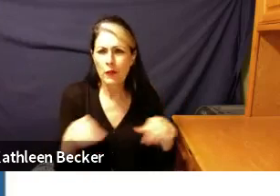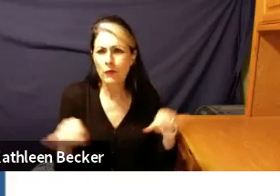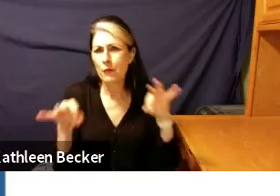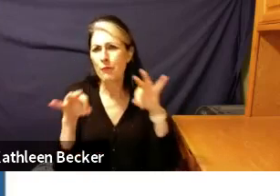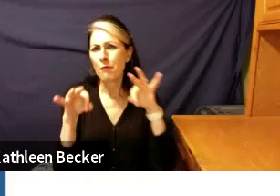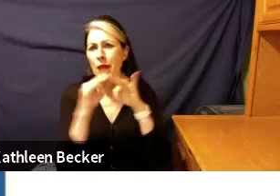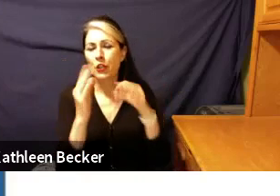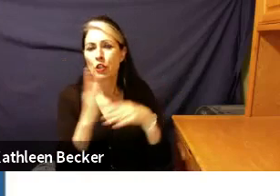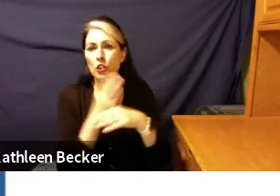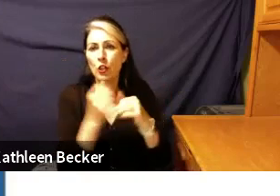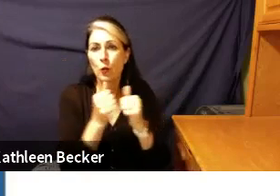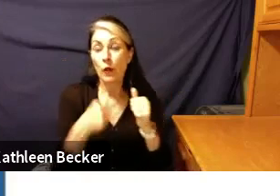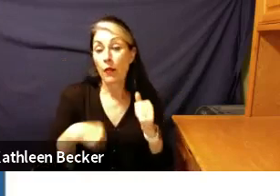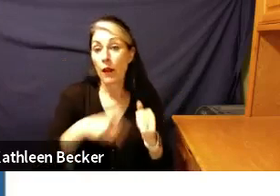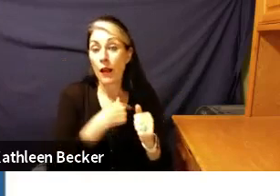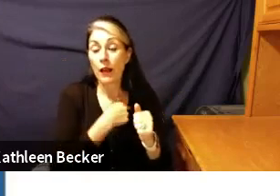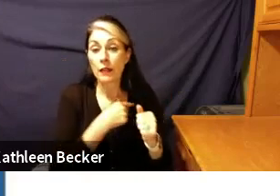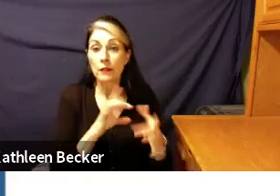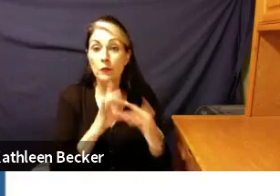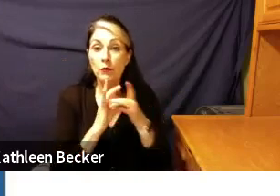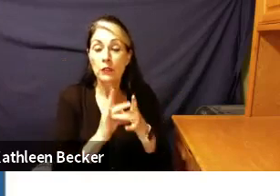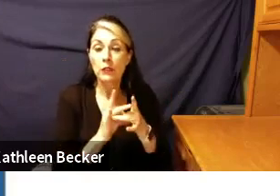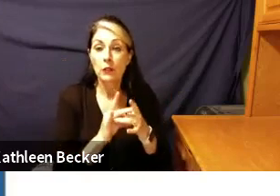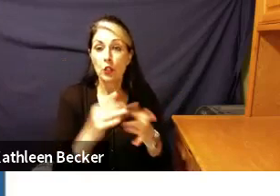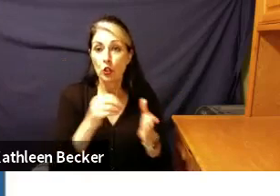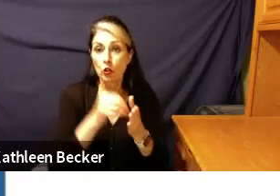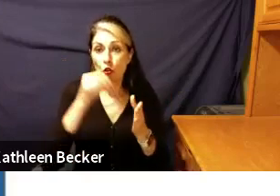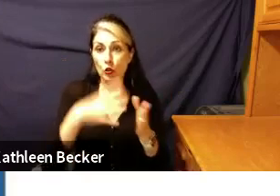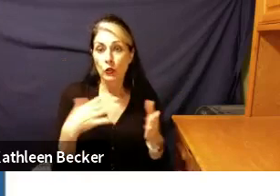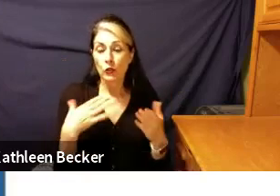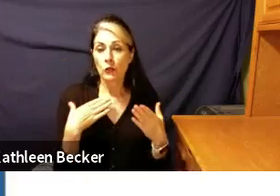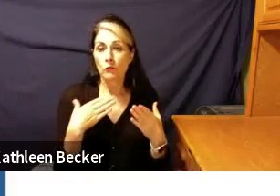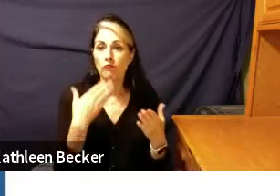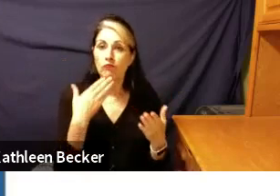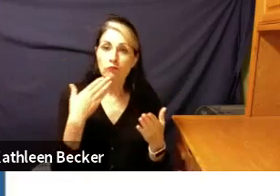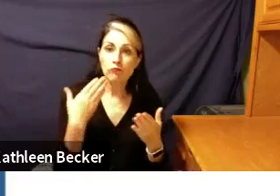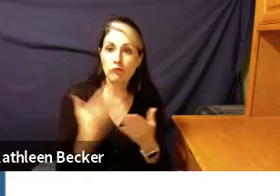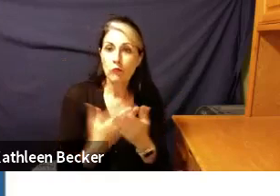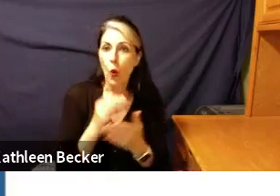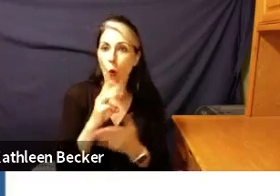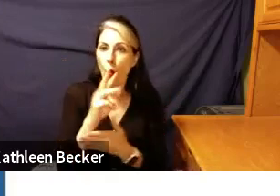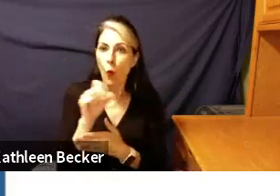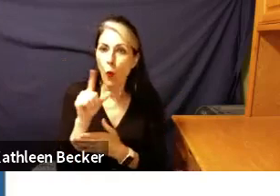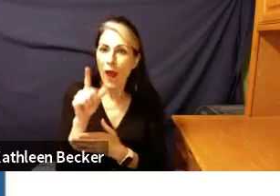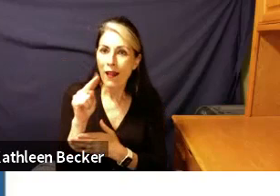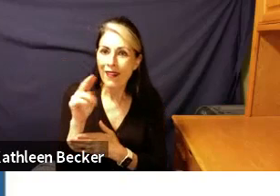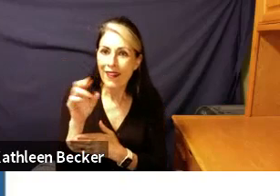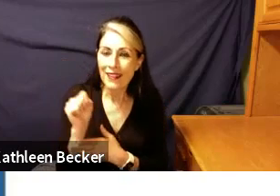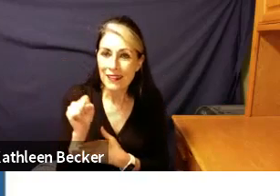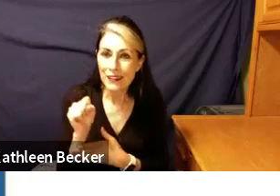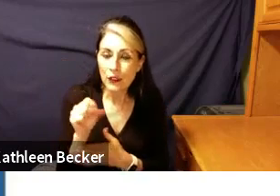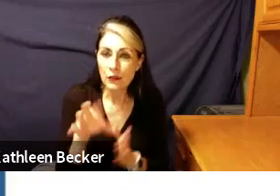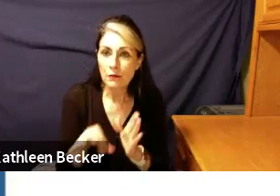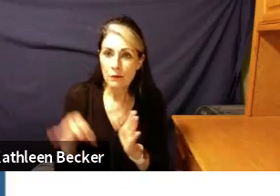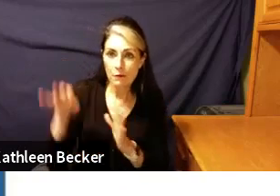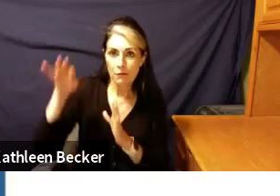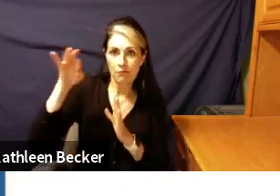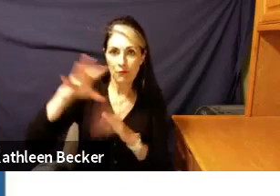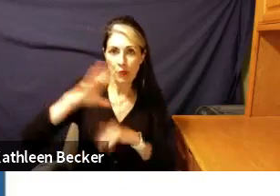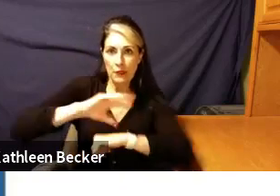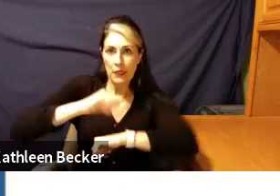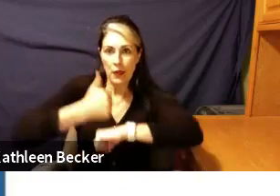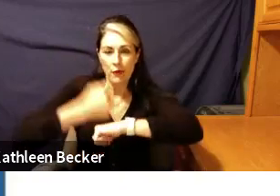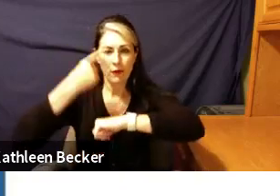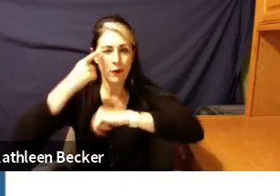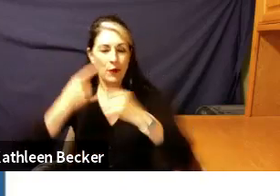us regarding student wellness and share some tips for getting your students set up for success